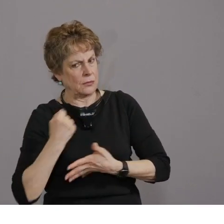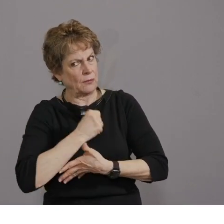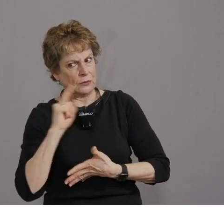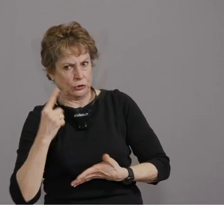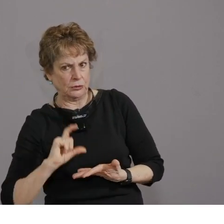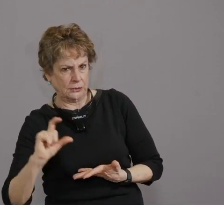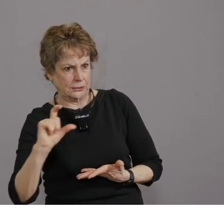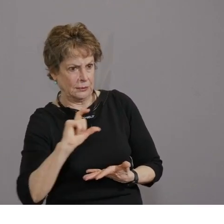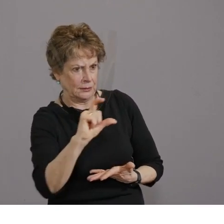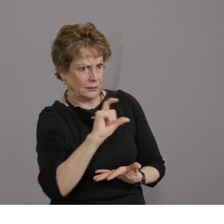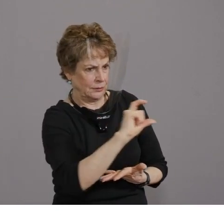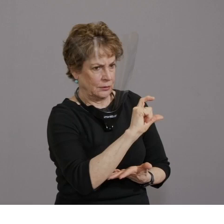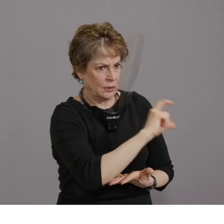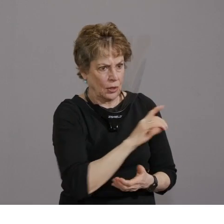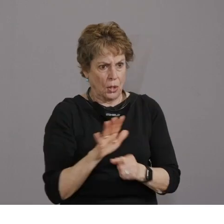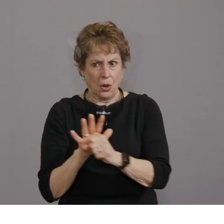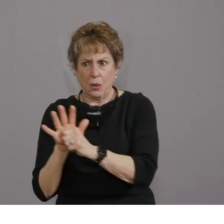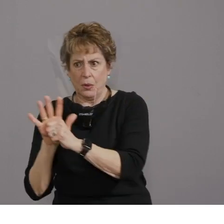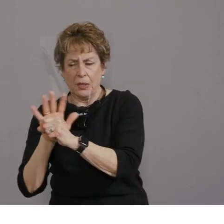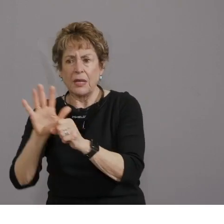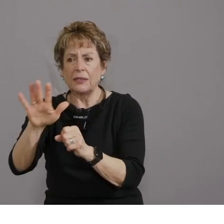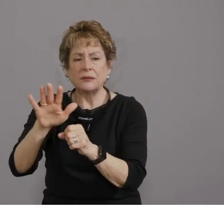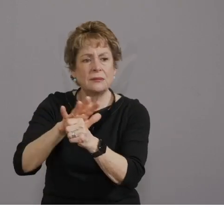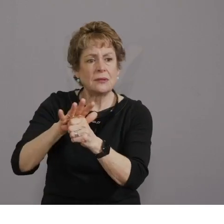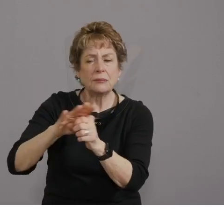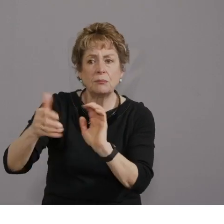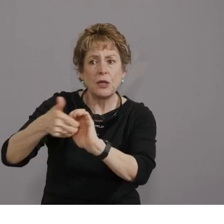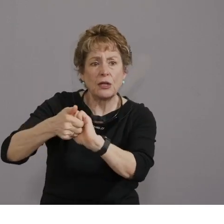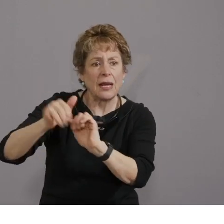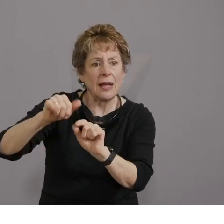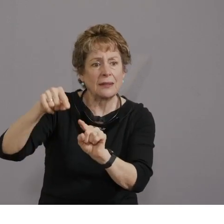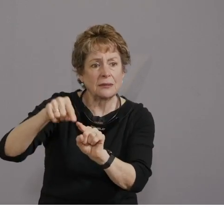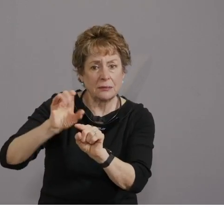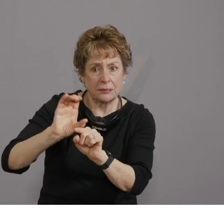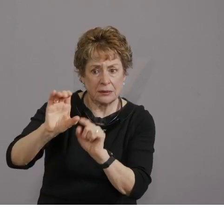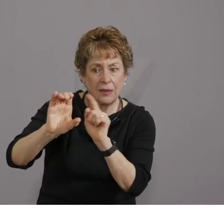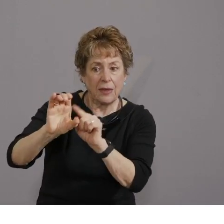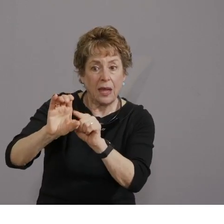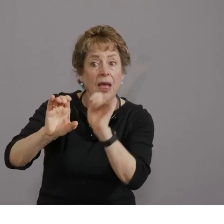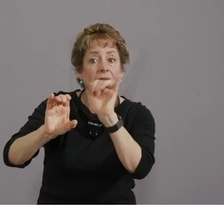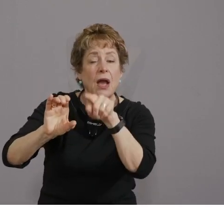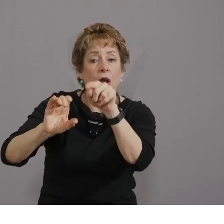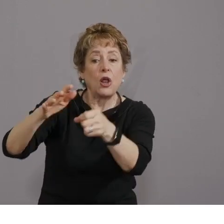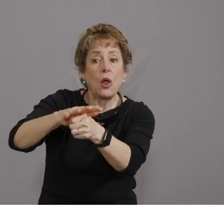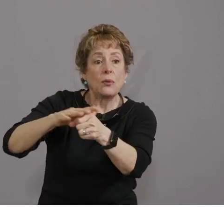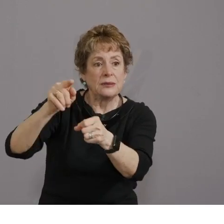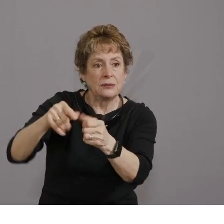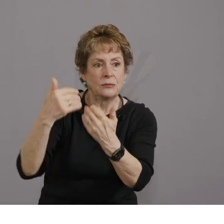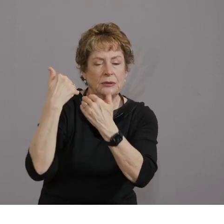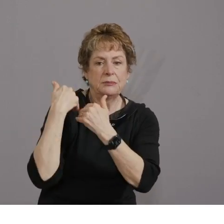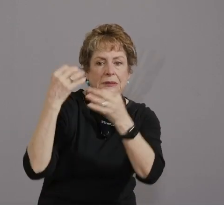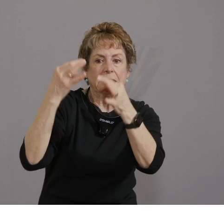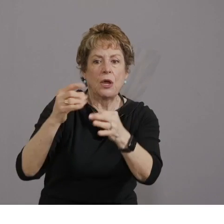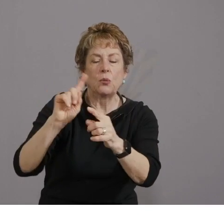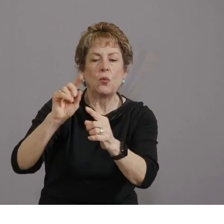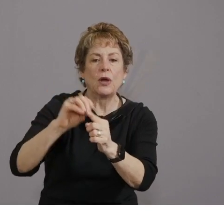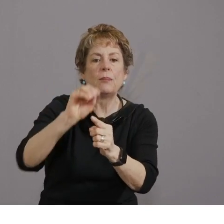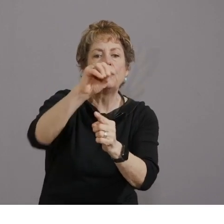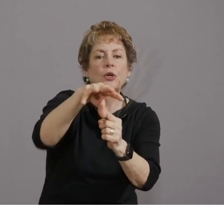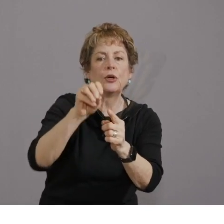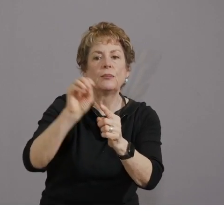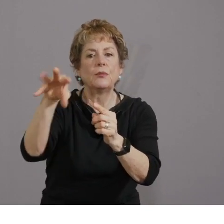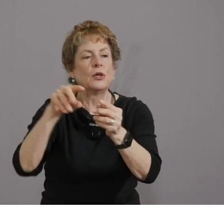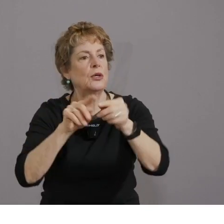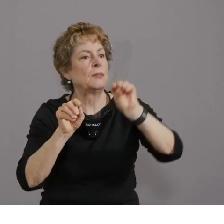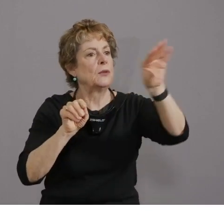will determine which providers in their local jurisdiction will receive vaccine for that week. We collect all of